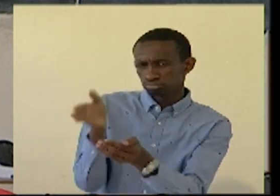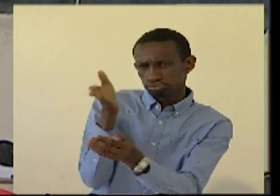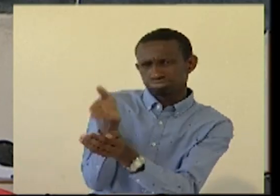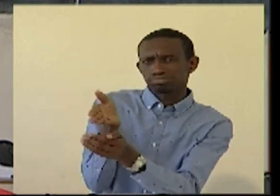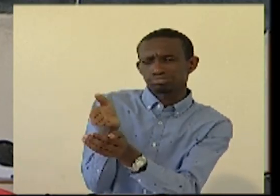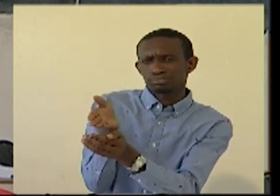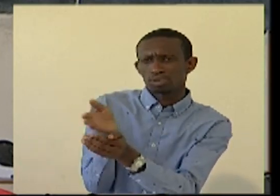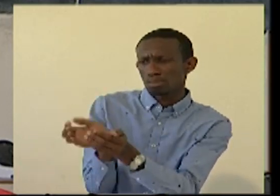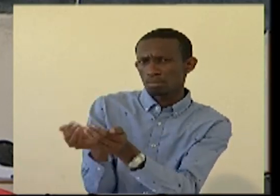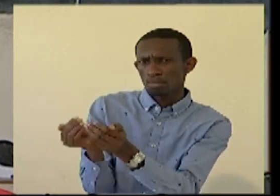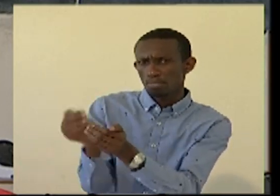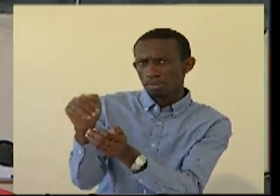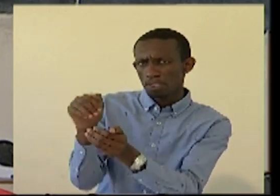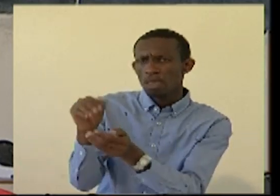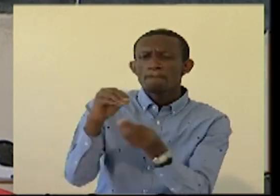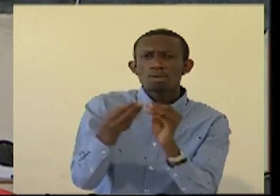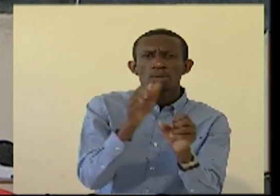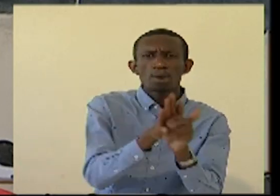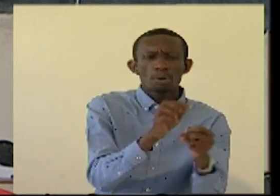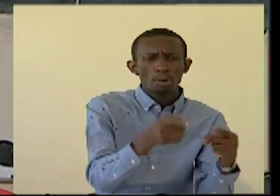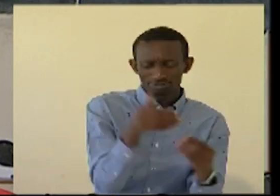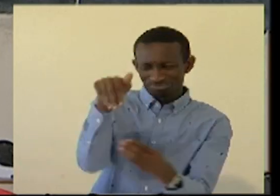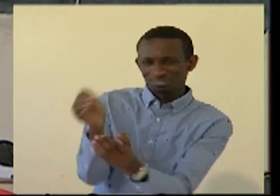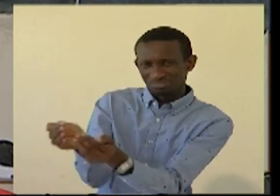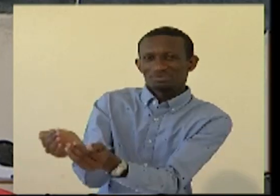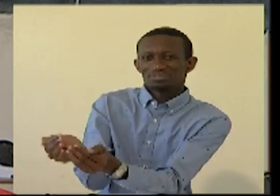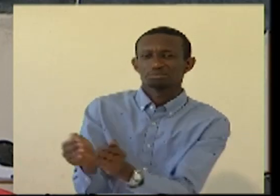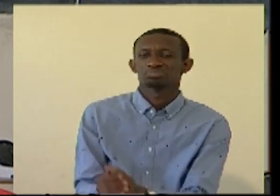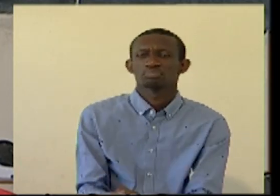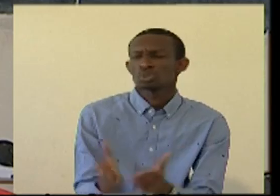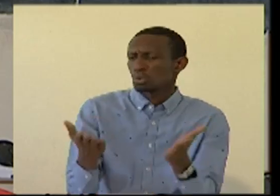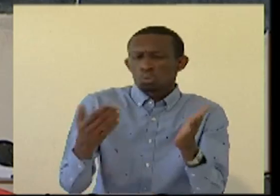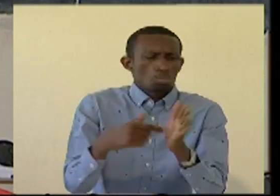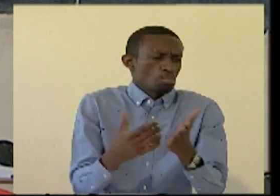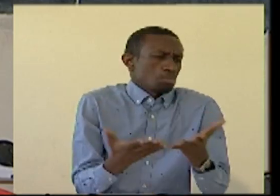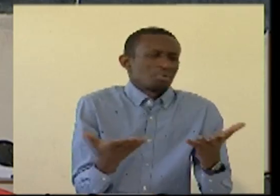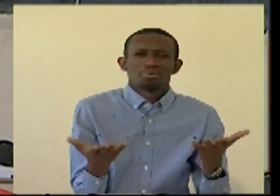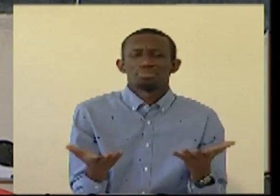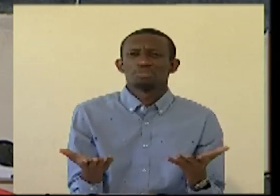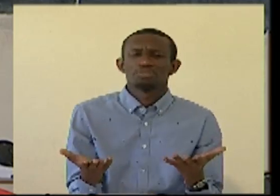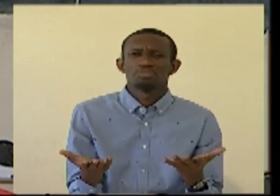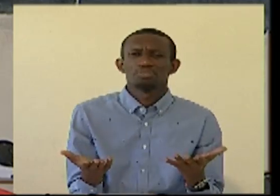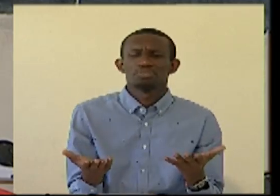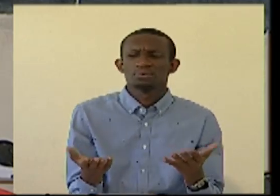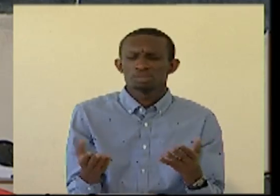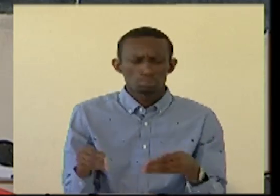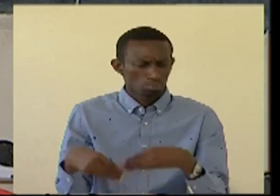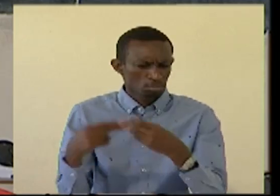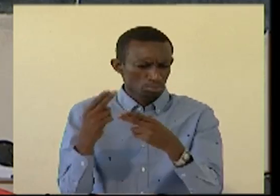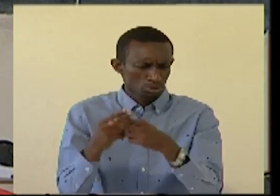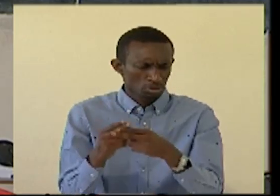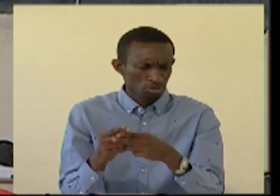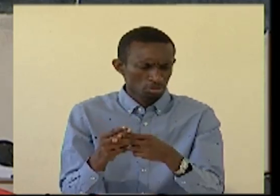particles, a particular number of particles. Just like how we call a